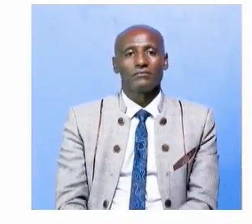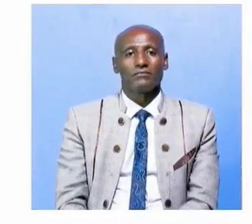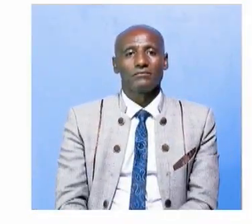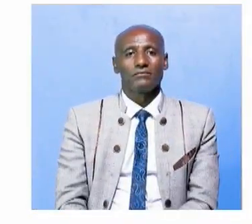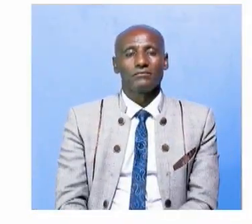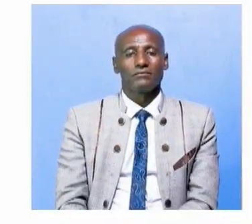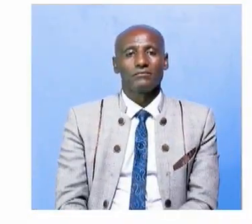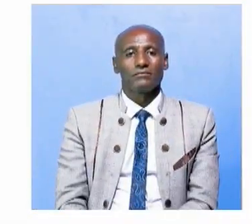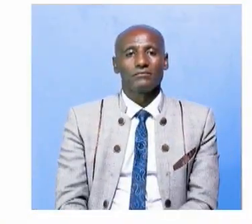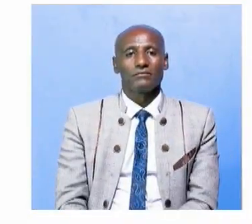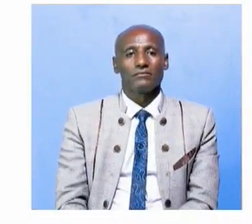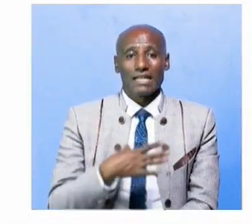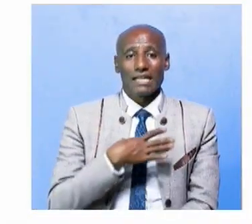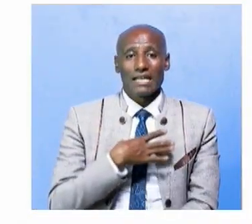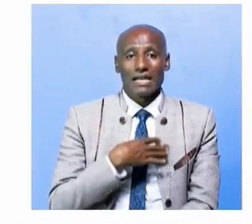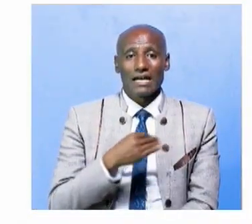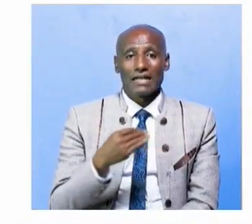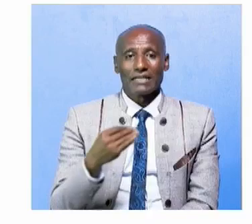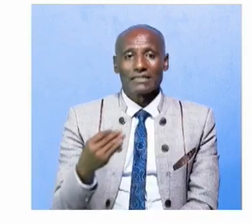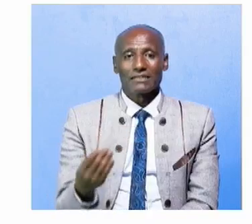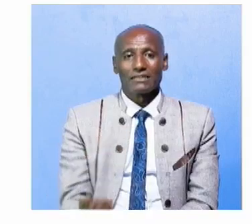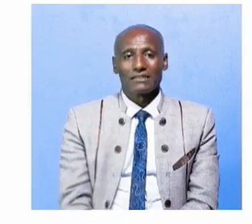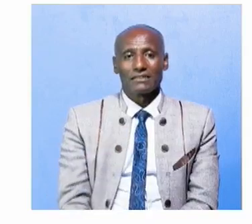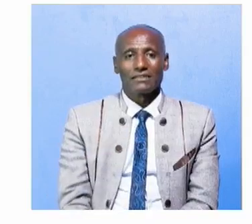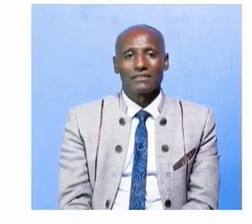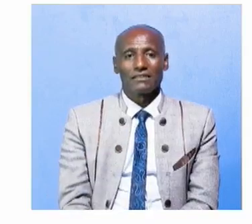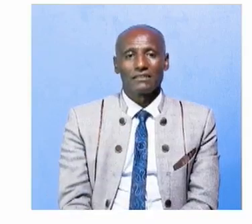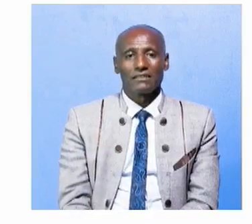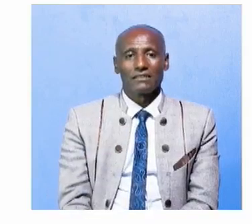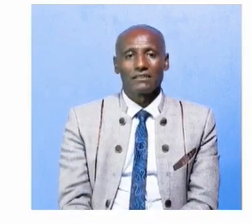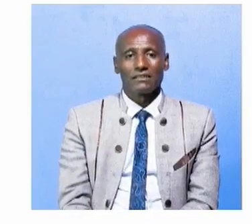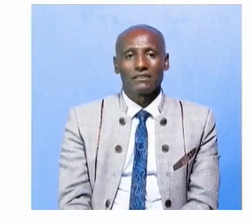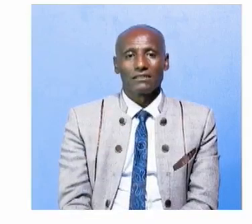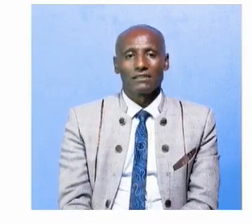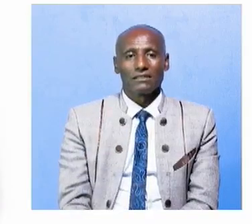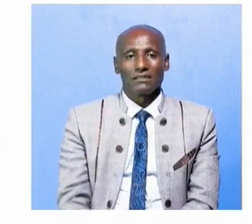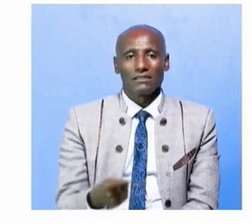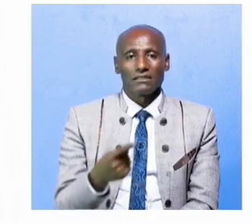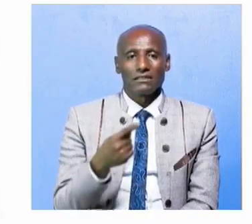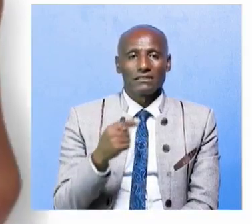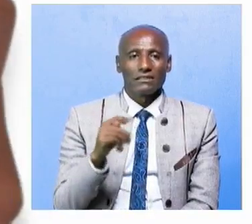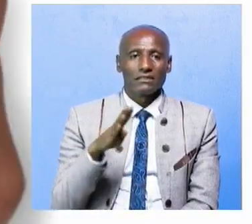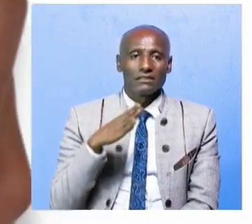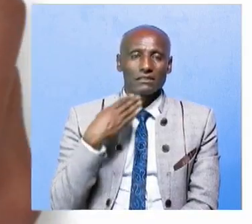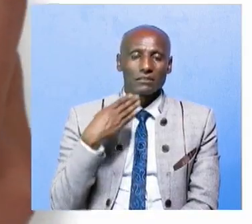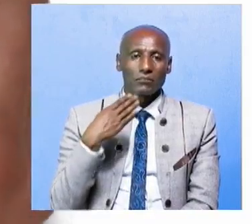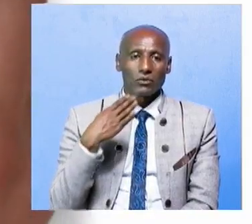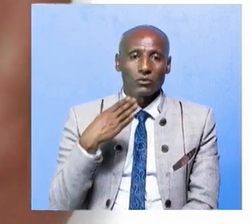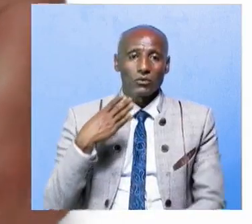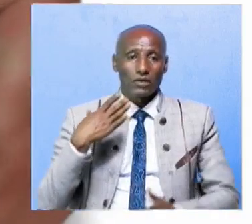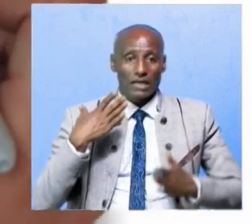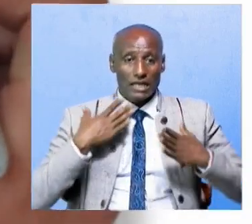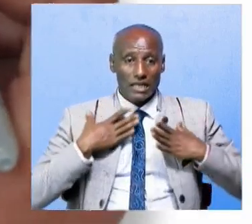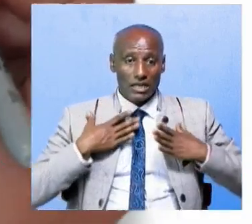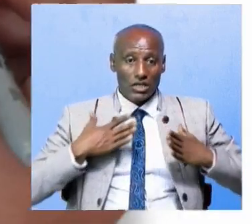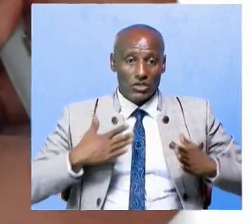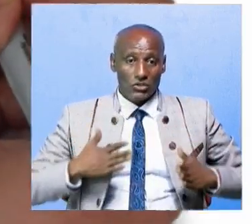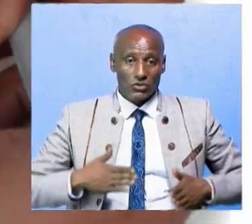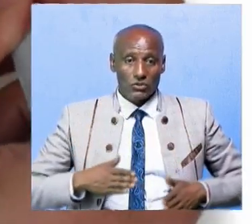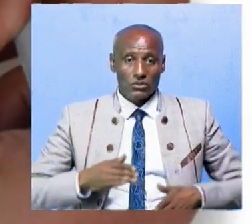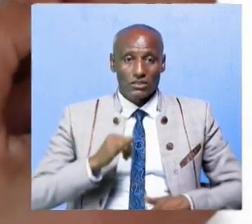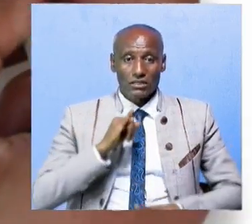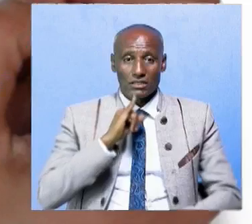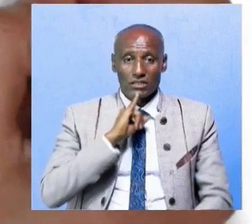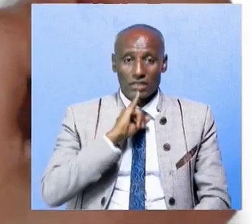giving informal expressions. I feel like the blue color suits you best.